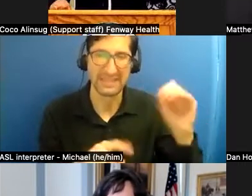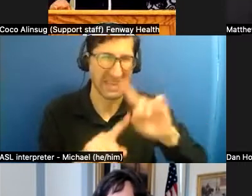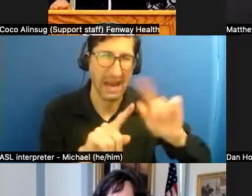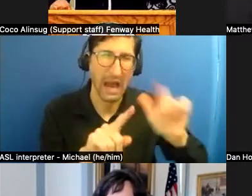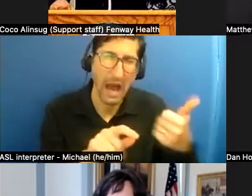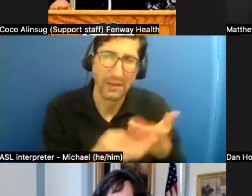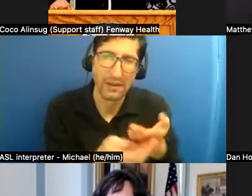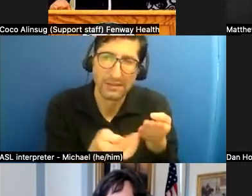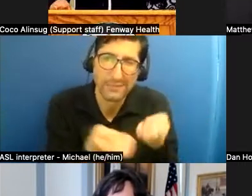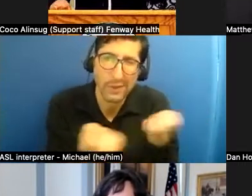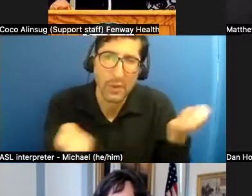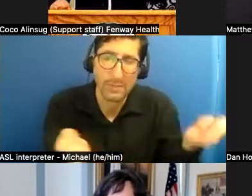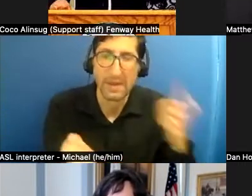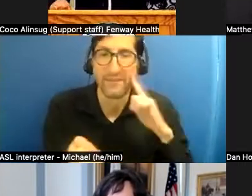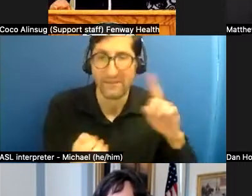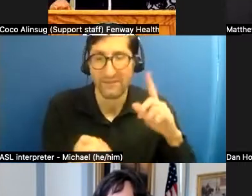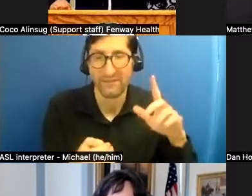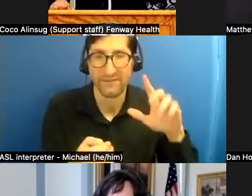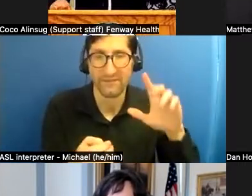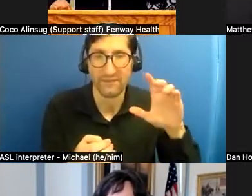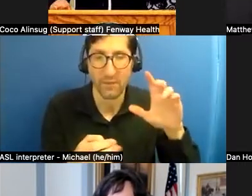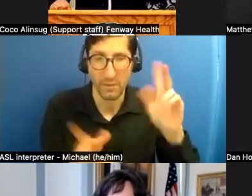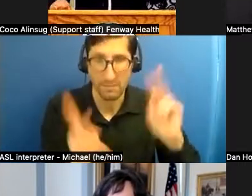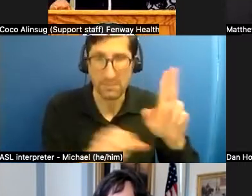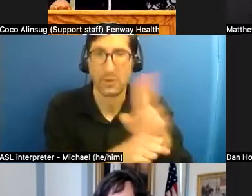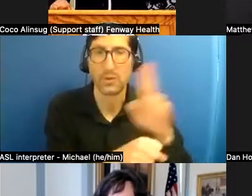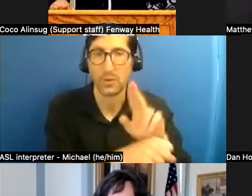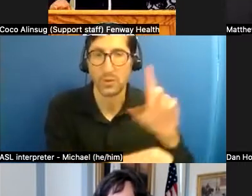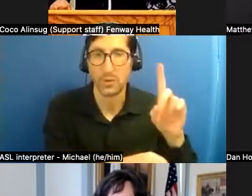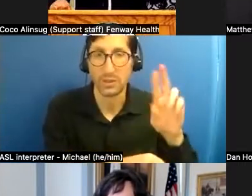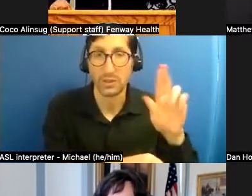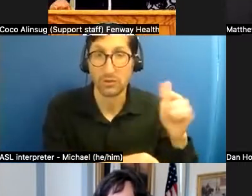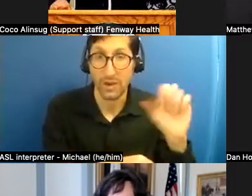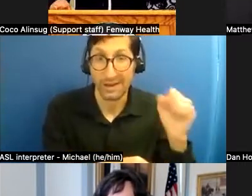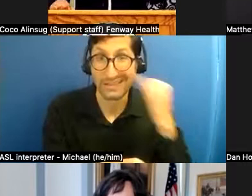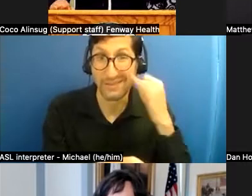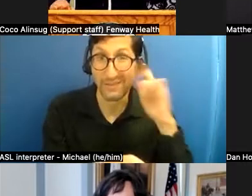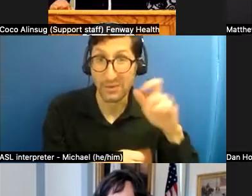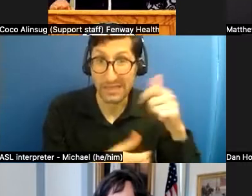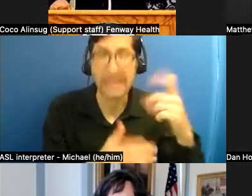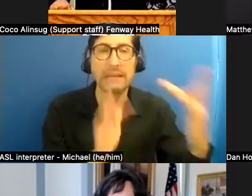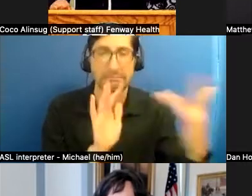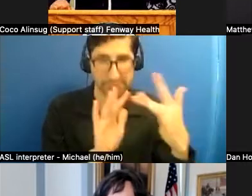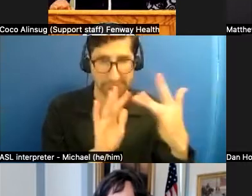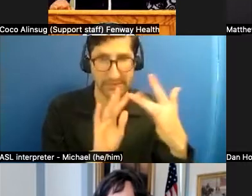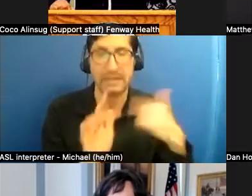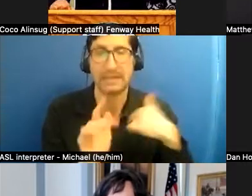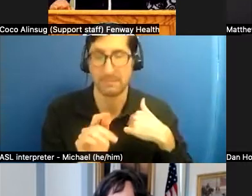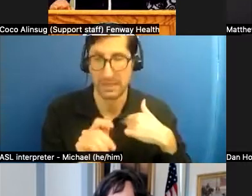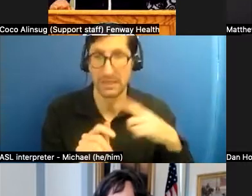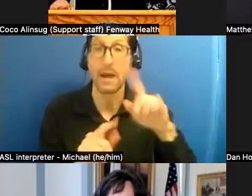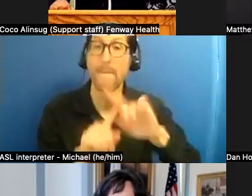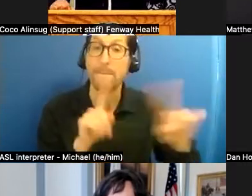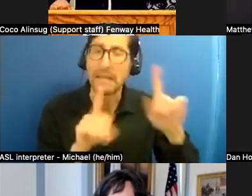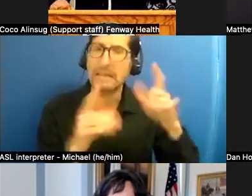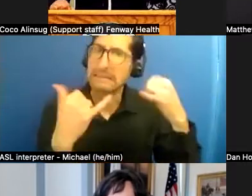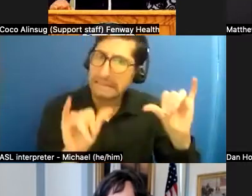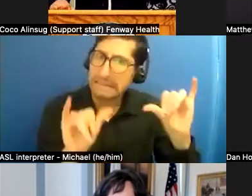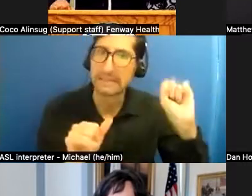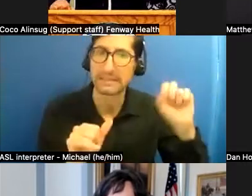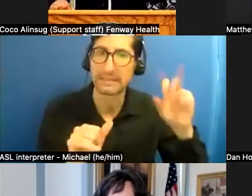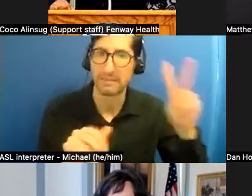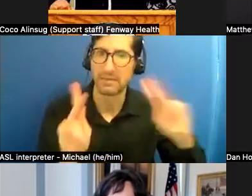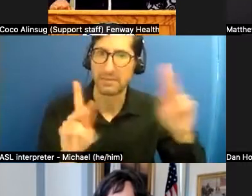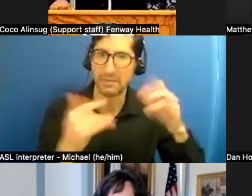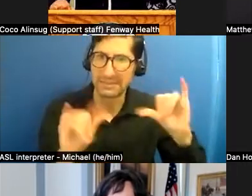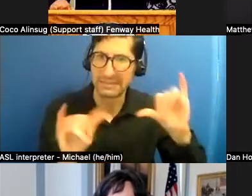items or trainings, just please email me at mmitchell@somervillema.gov. And yet with these efforts, Somerville residents are still dying. As we wait